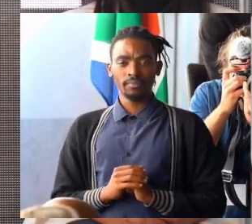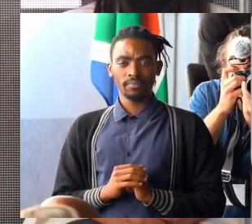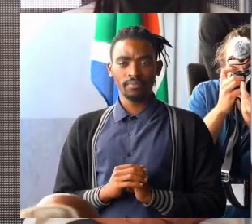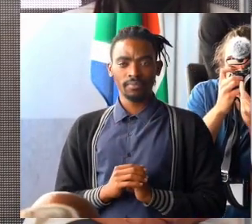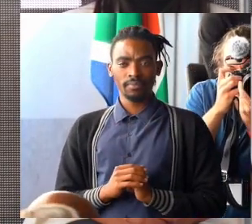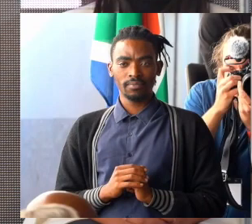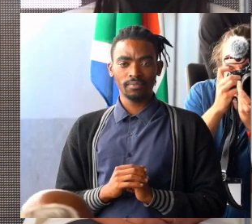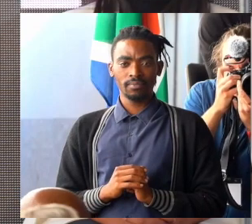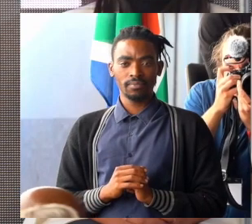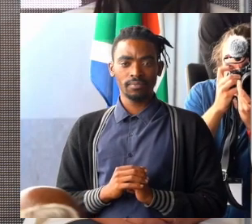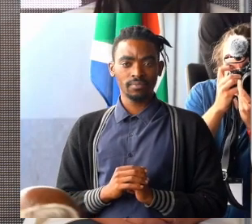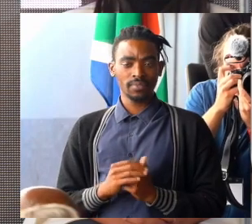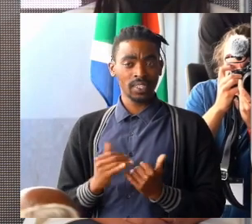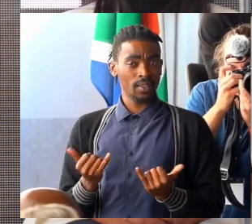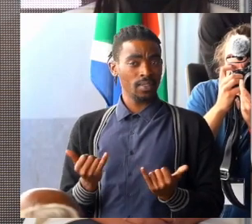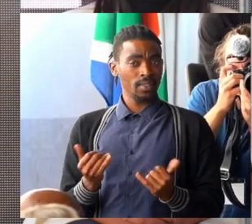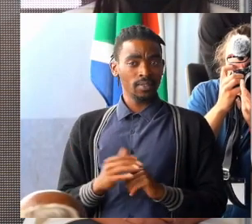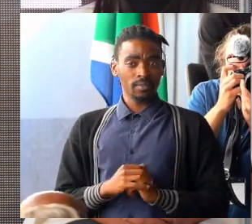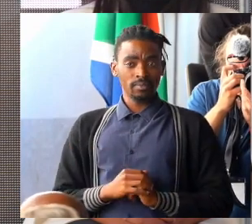Now,